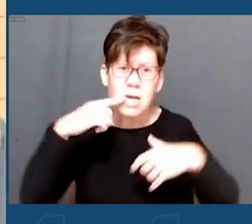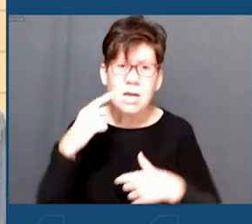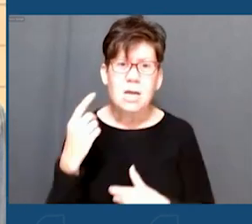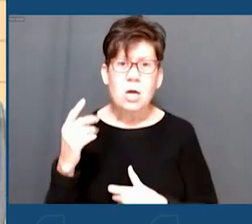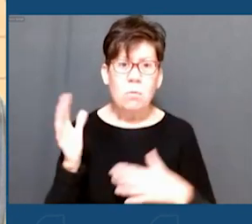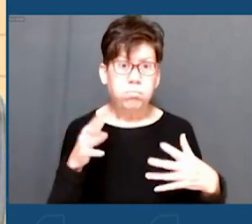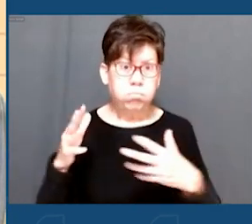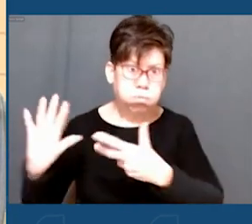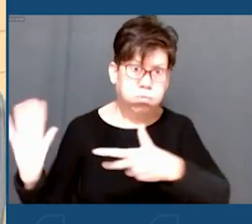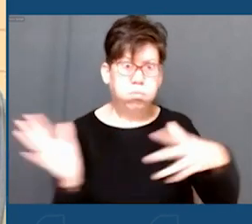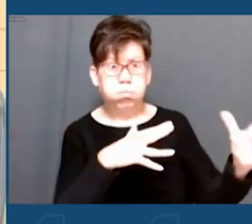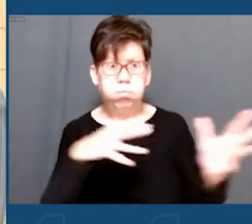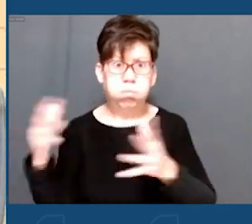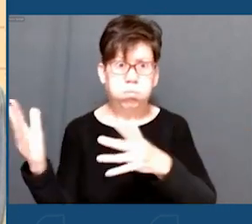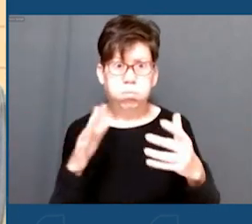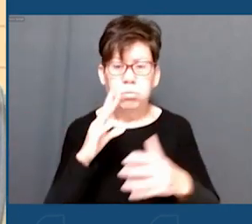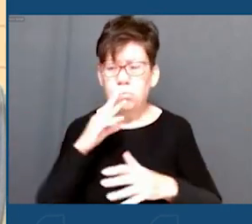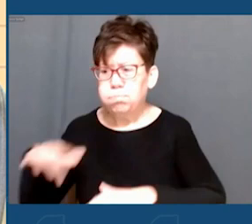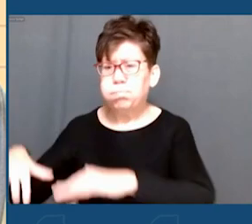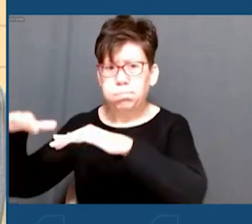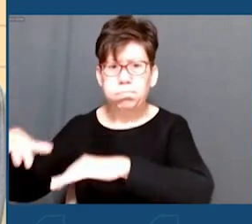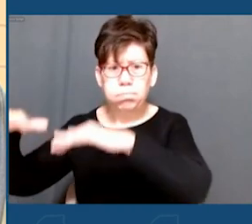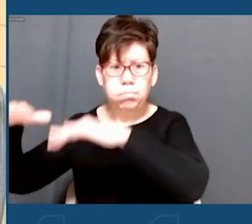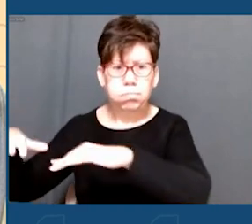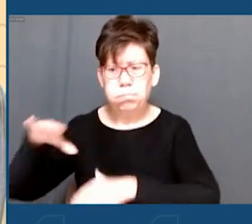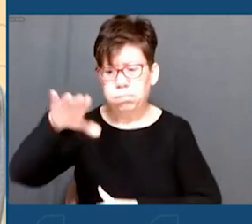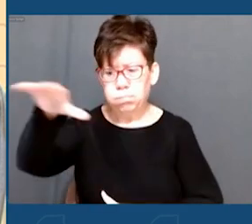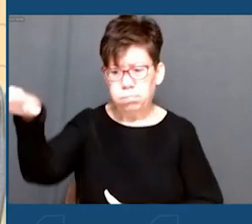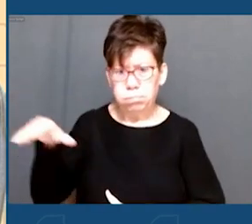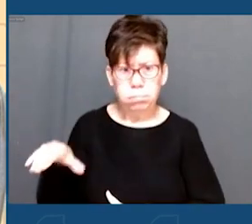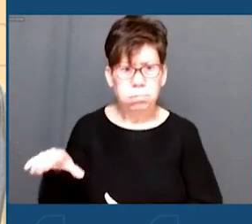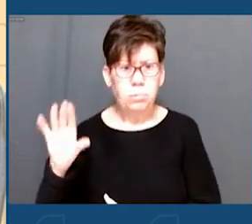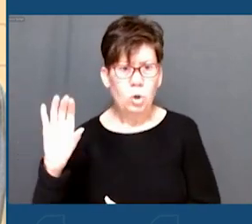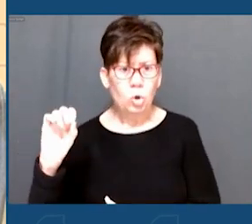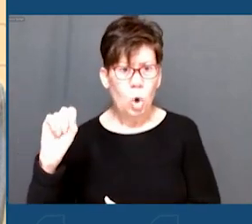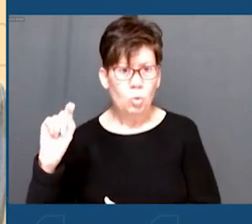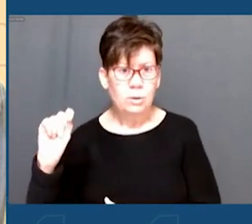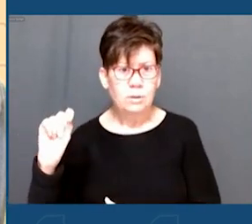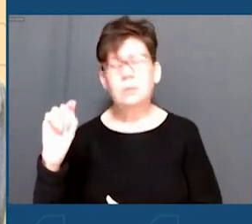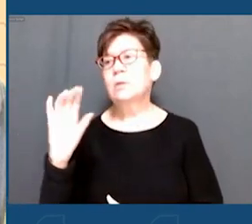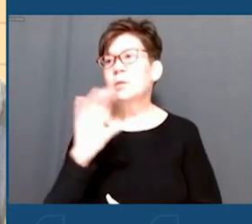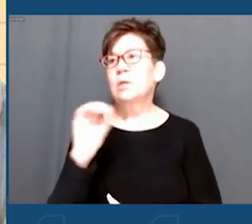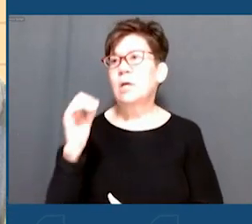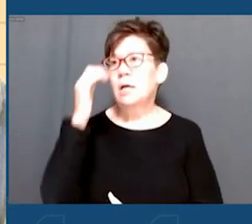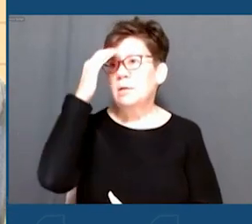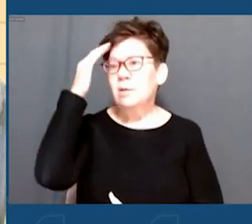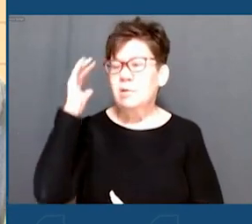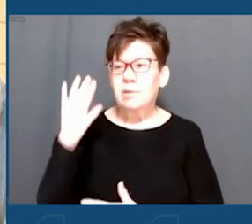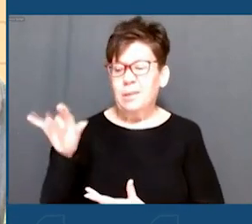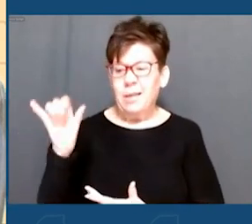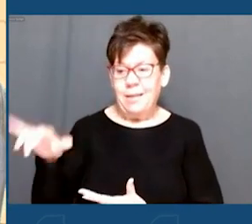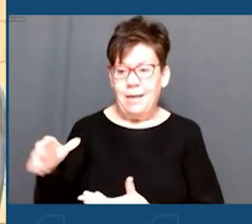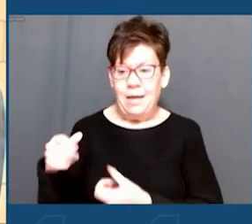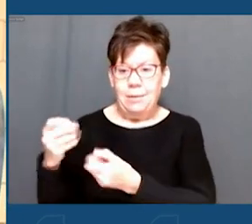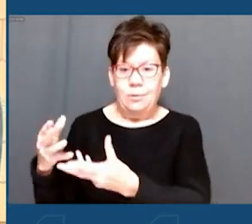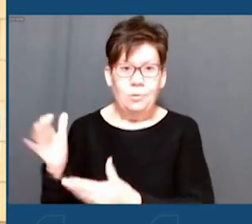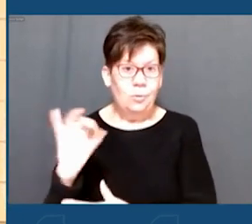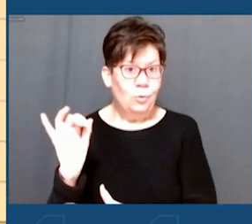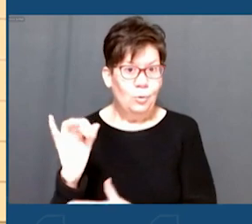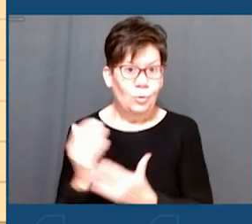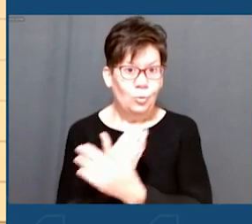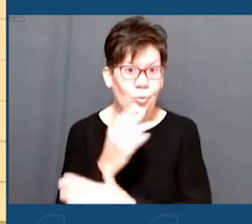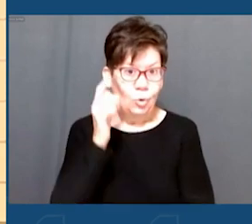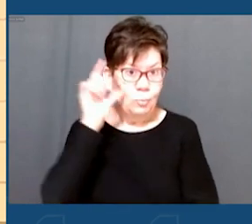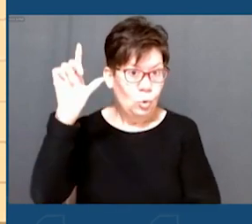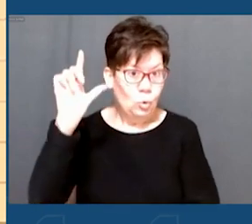with coastal flooding prolonged by the new moon and extremely high tides and offshore winds. Also want to